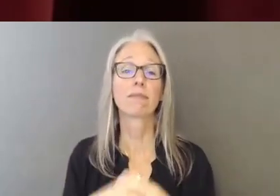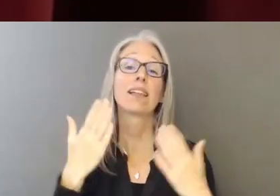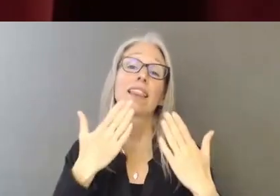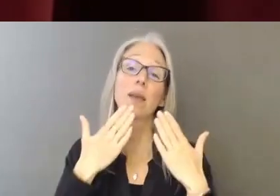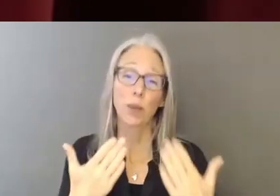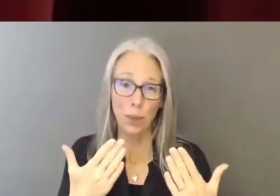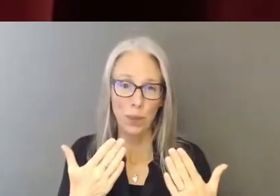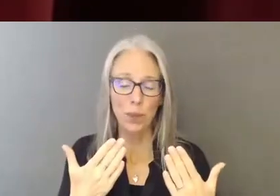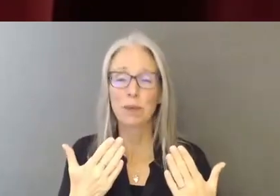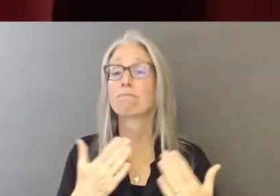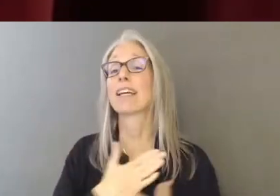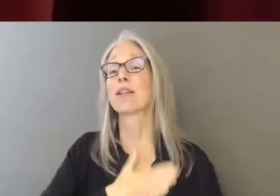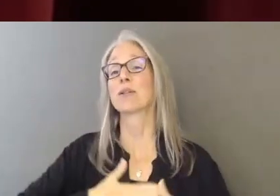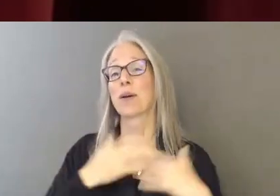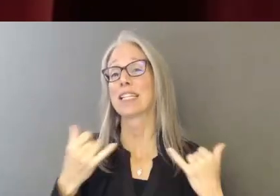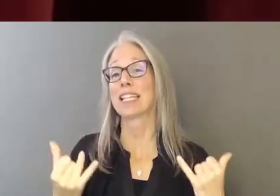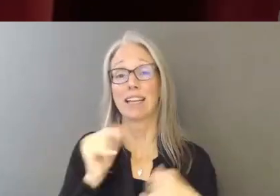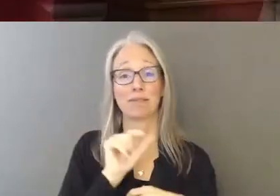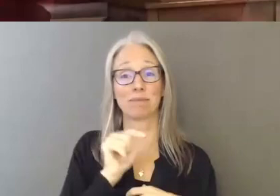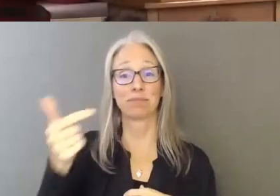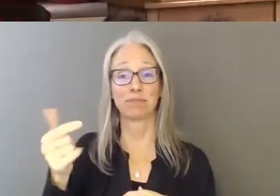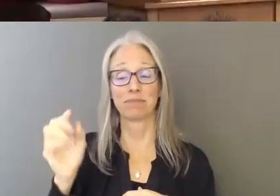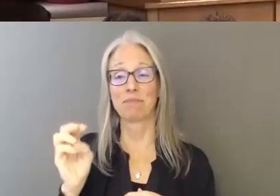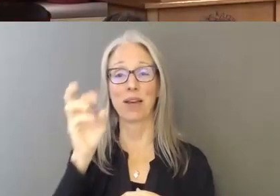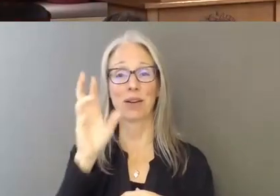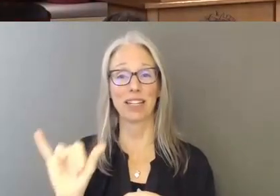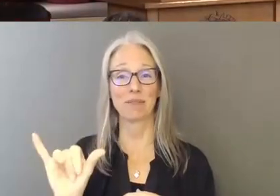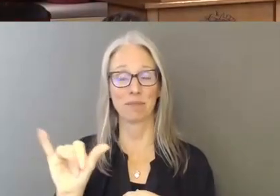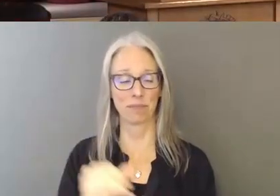have everybody enjoy today. Mary?